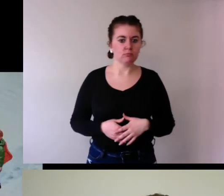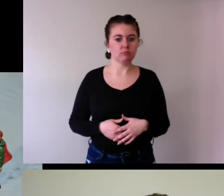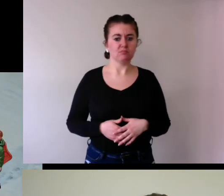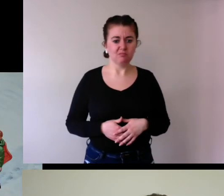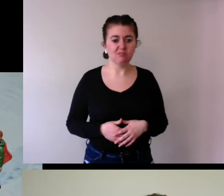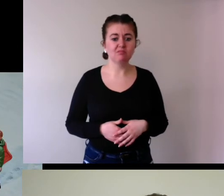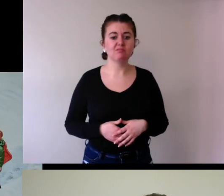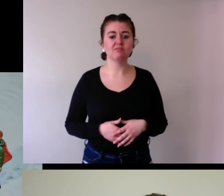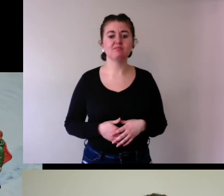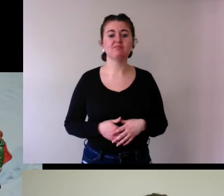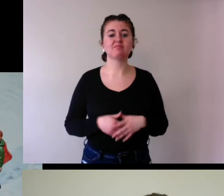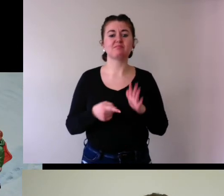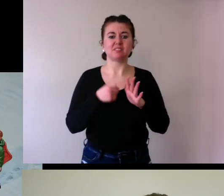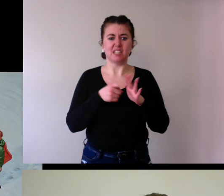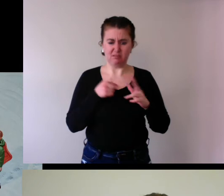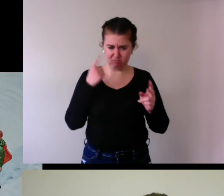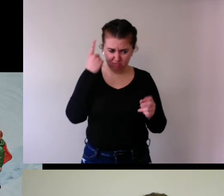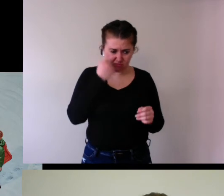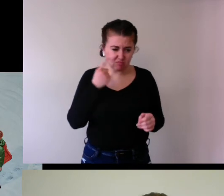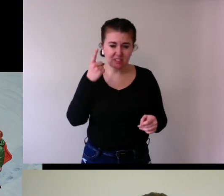Did dinosaurs read the sky?